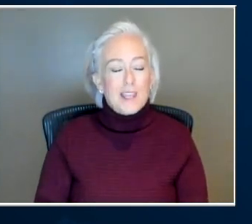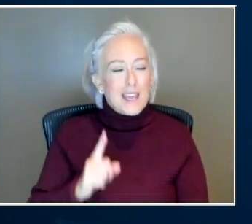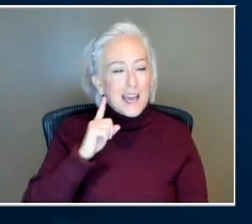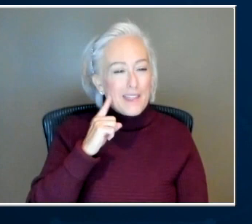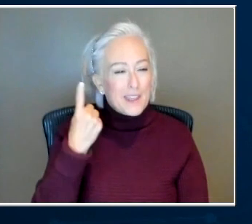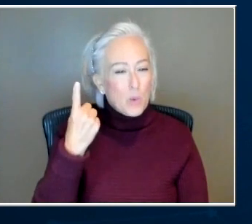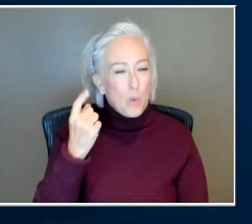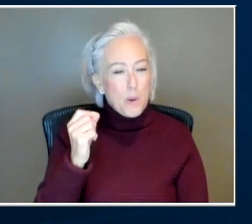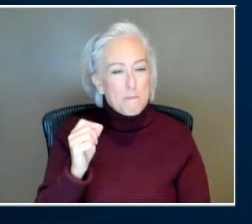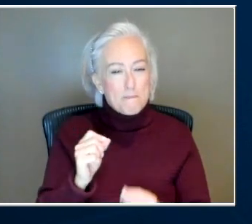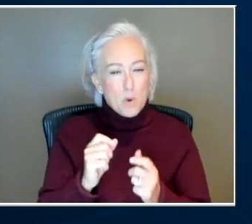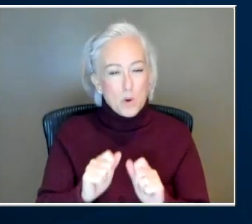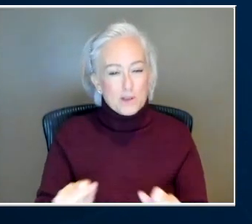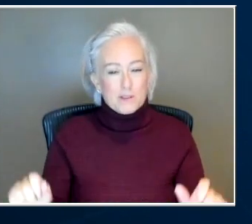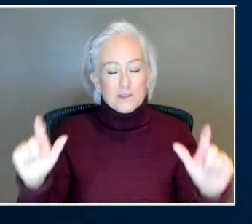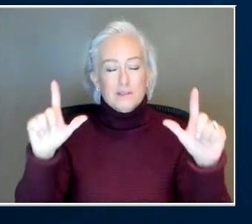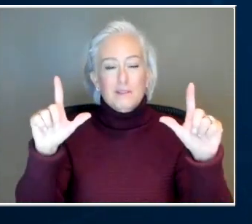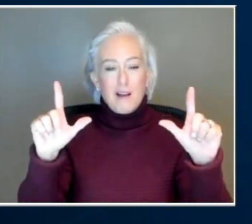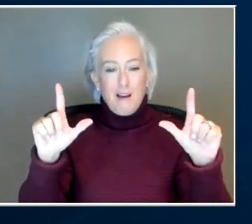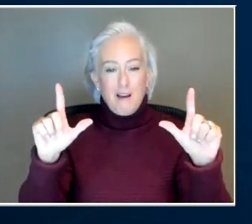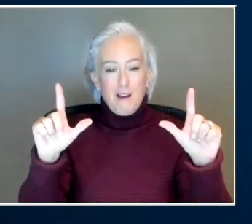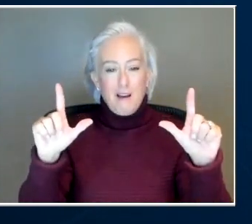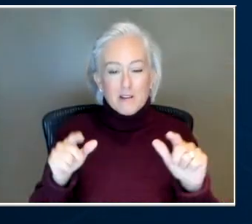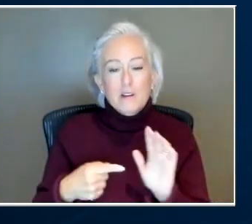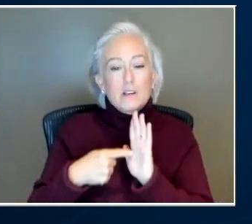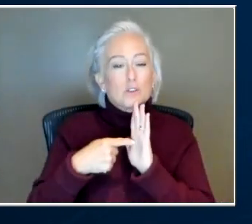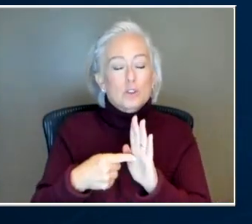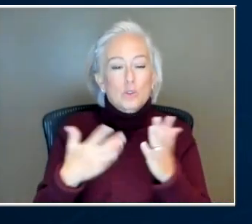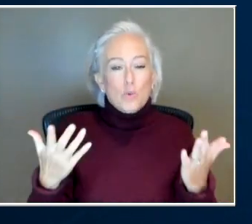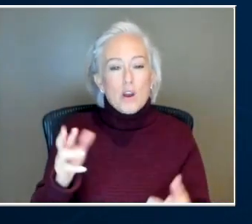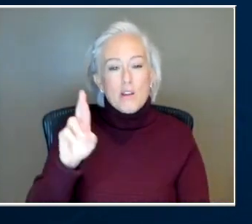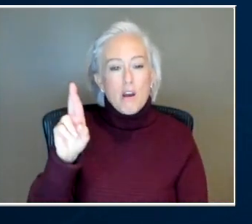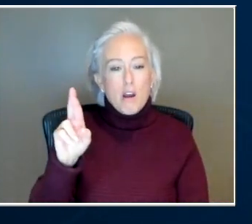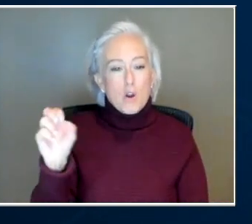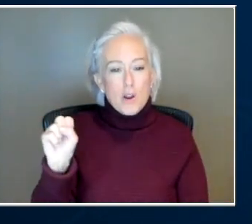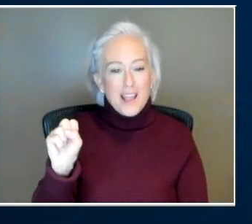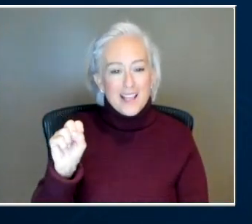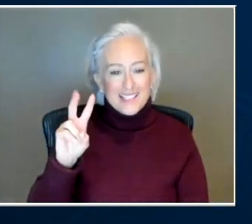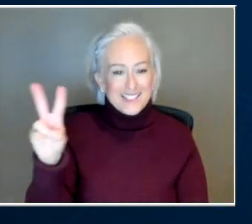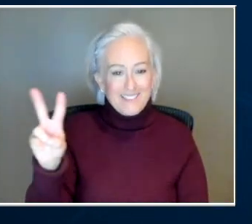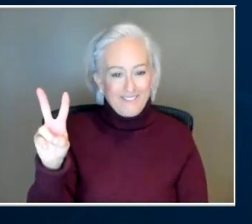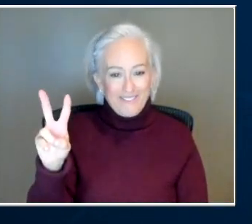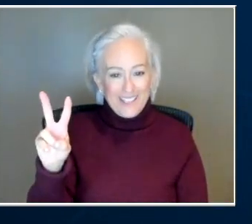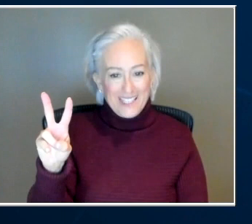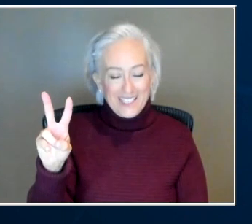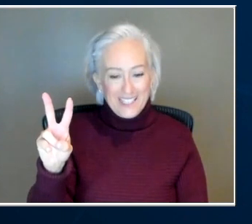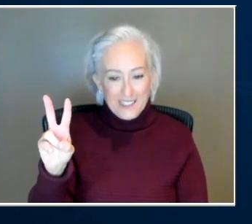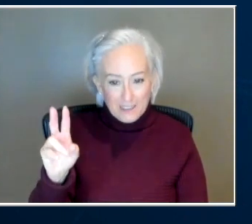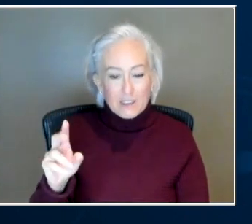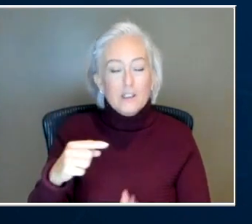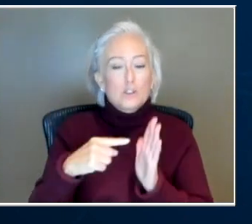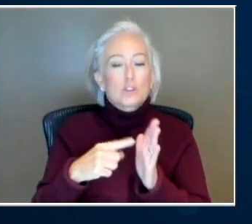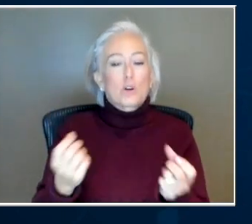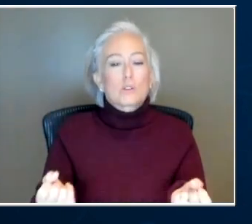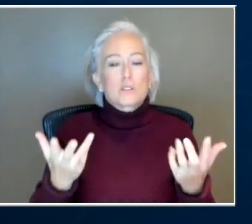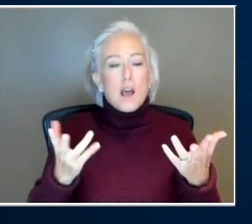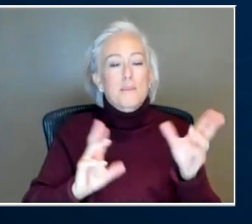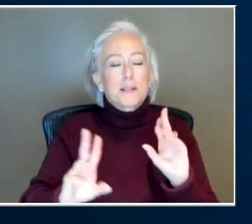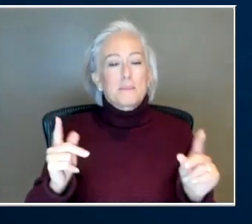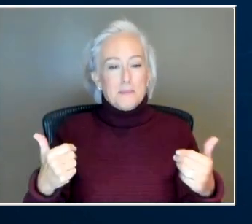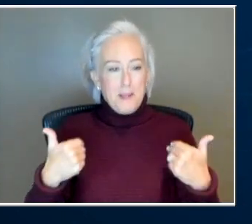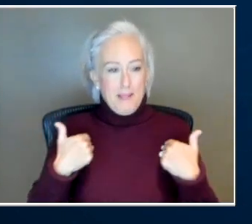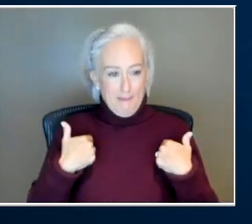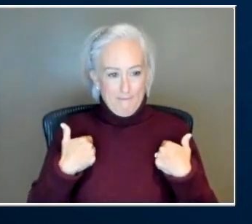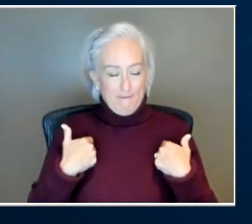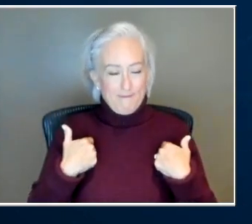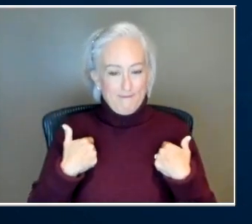and these are our RSV positive tests, and this goes by week as well. And so you can see very few in the